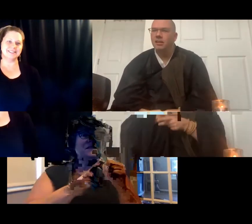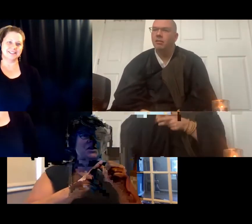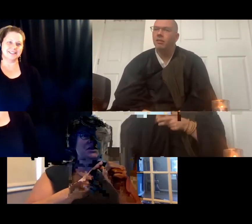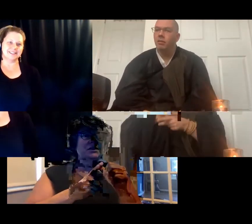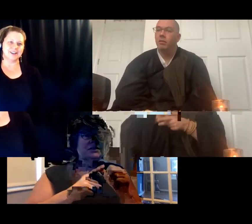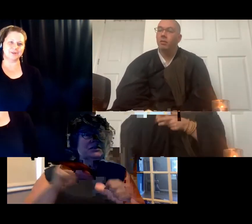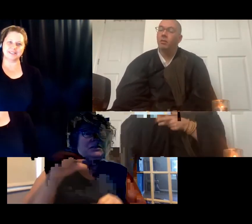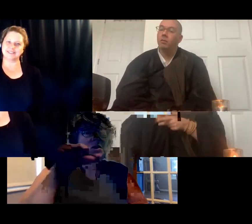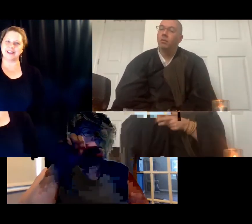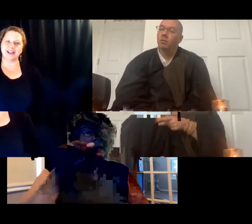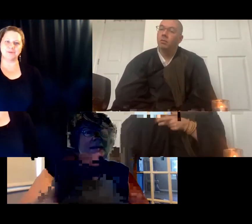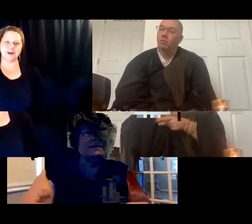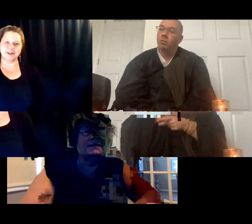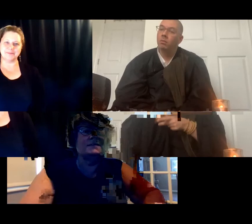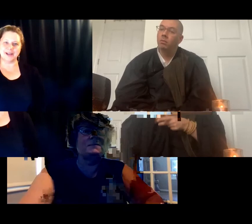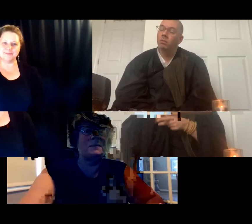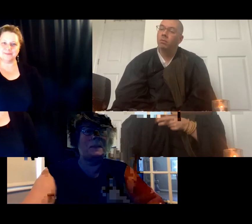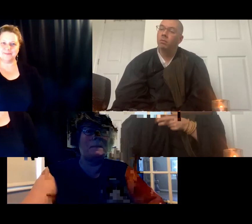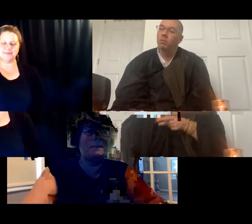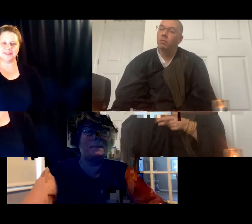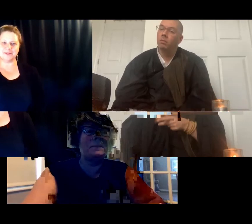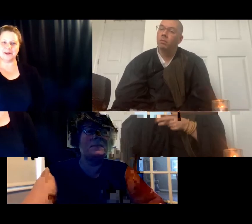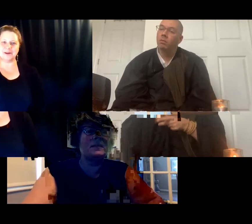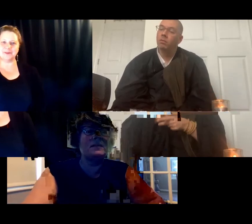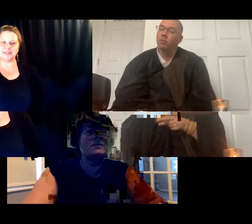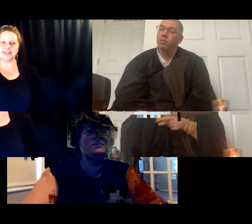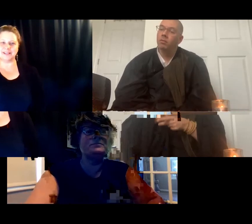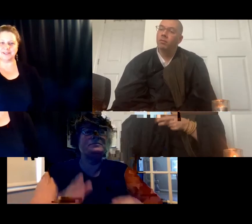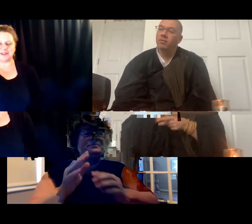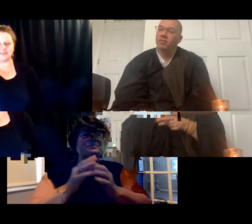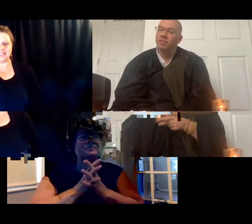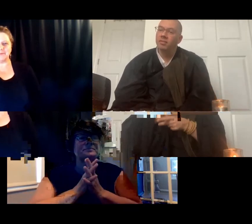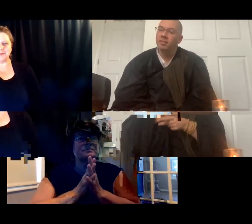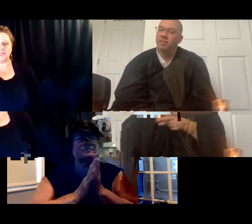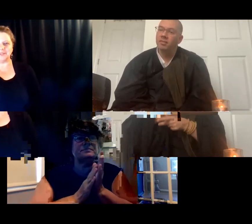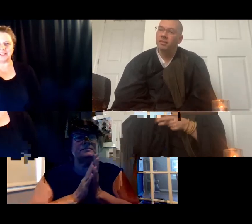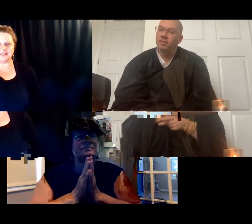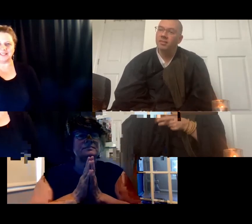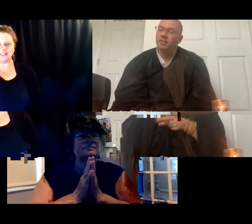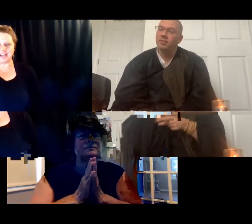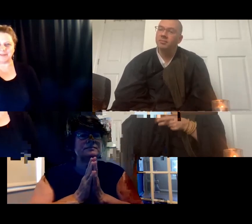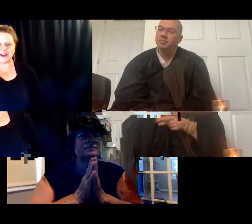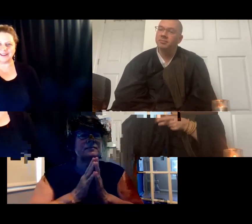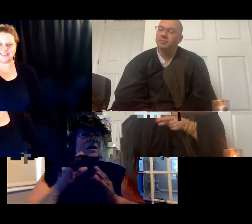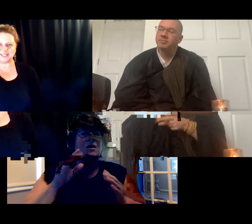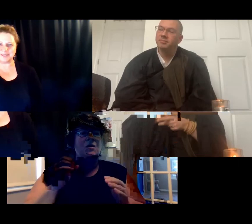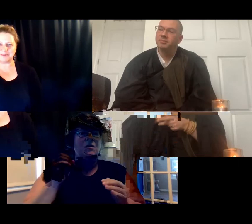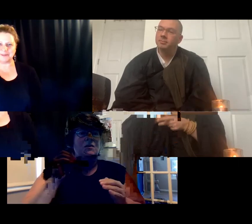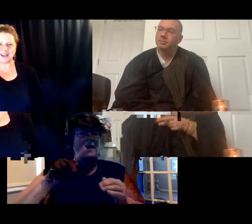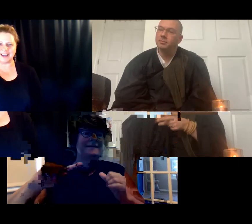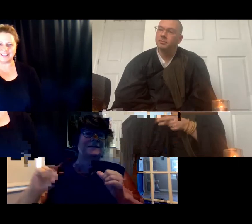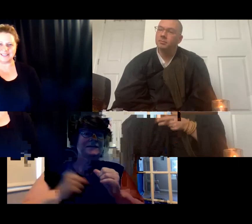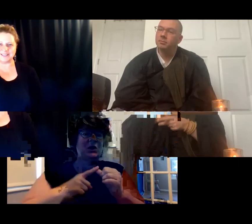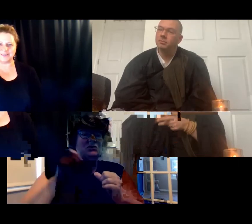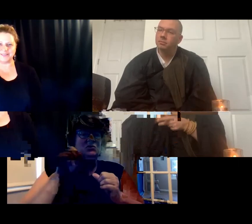and Ōshin is saying, I welcome them. So now I'm going to, Dr. Knopf is saying, I'm going to look in the chat box and see what